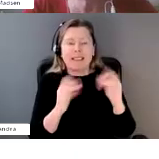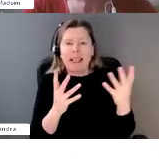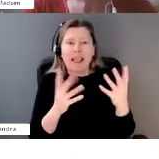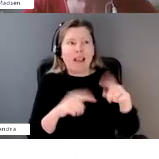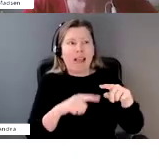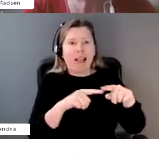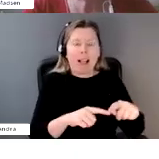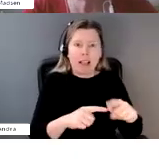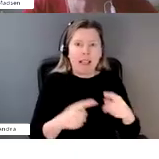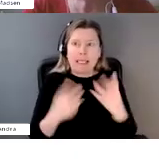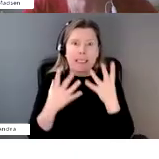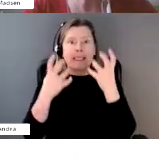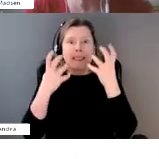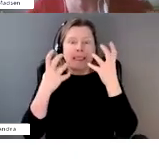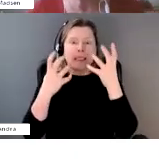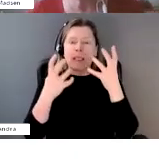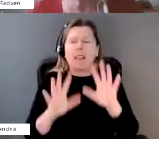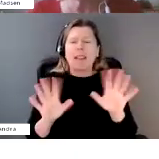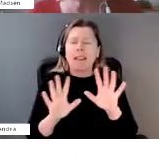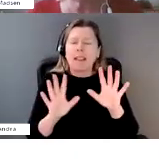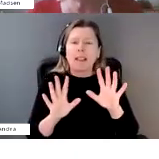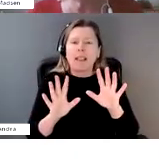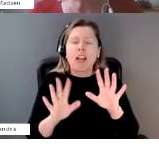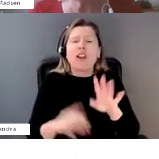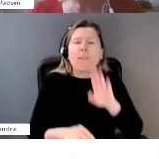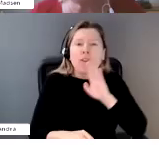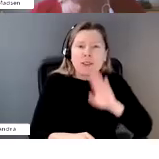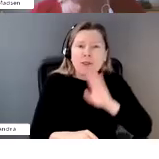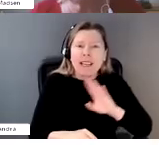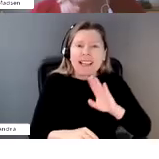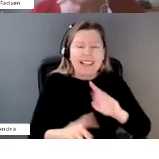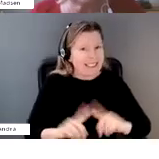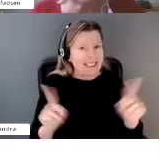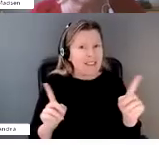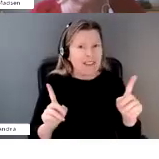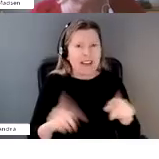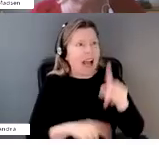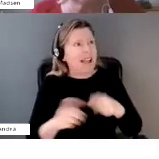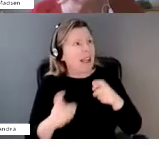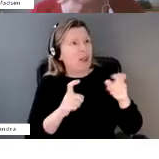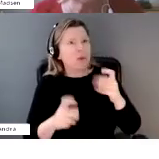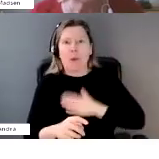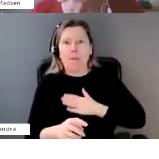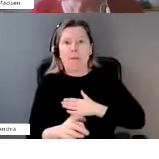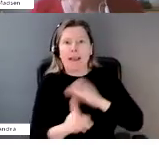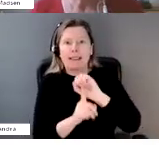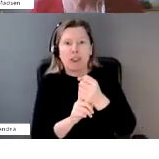in fact they're frustrated with the situation and they can't control the situation.